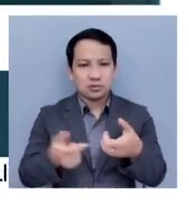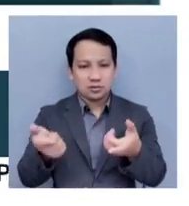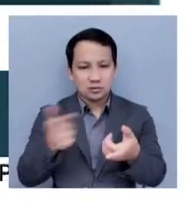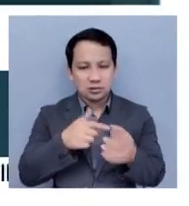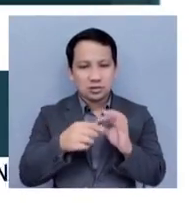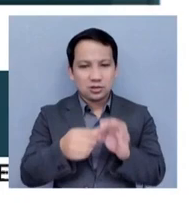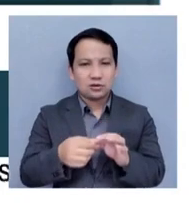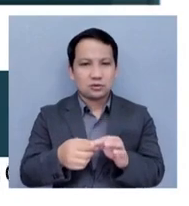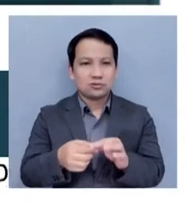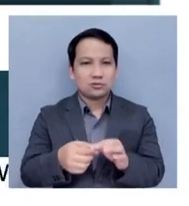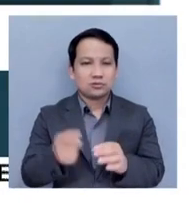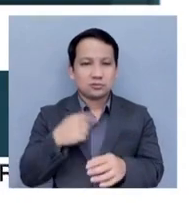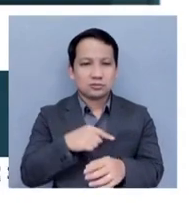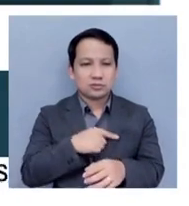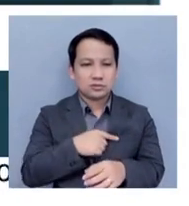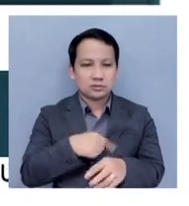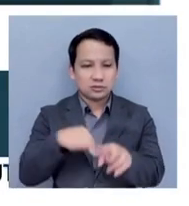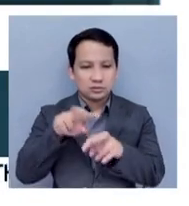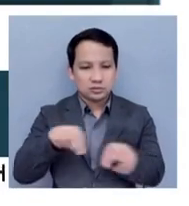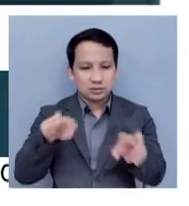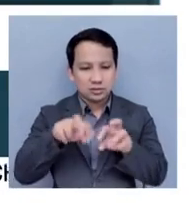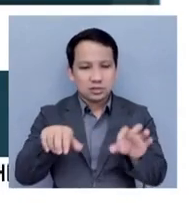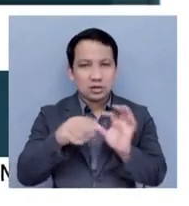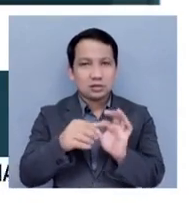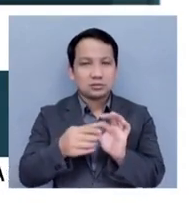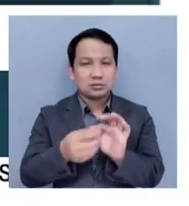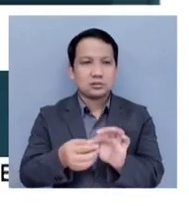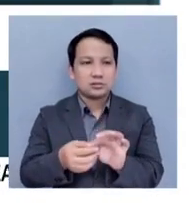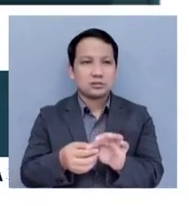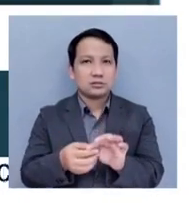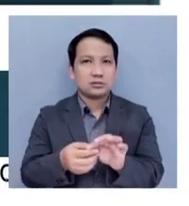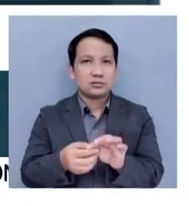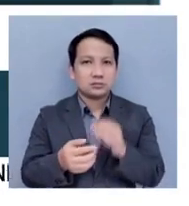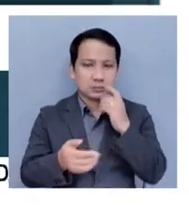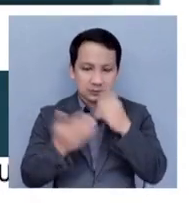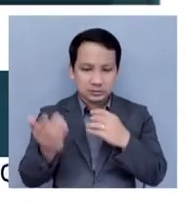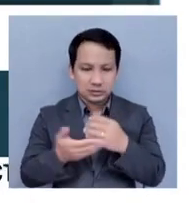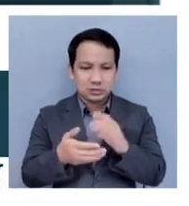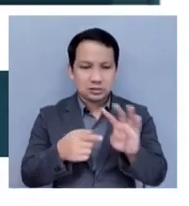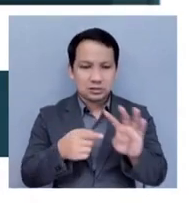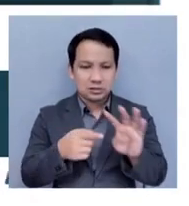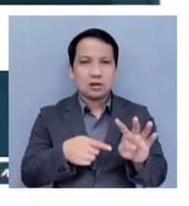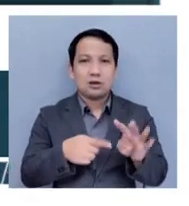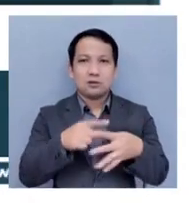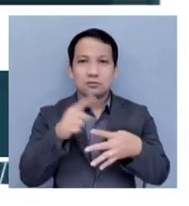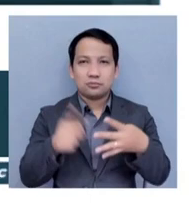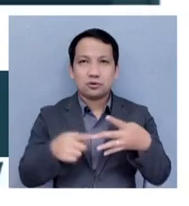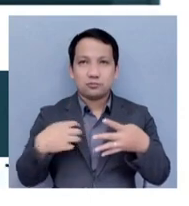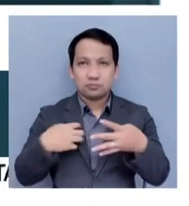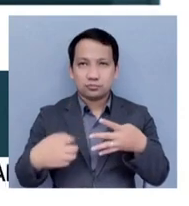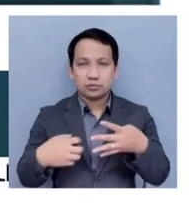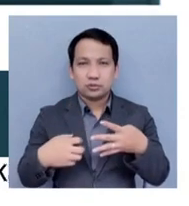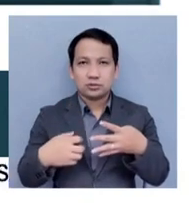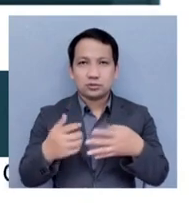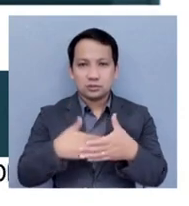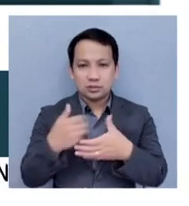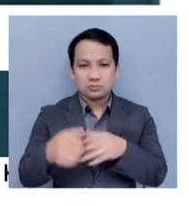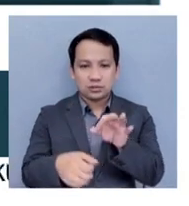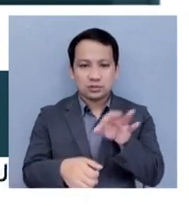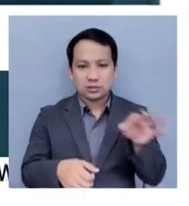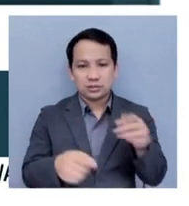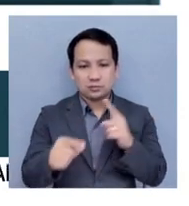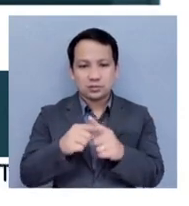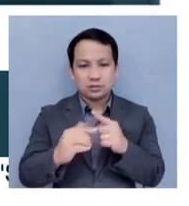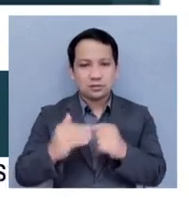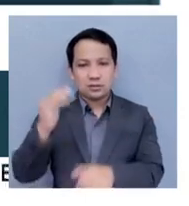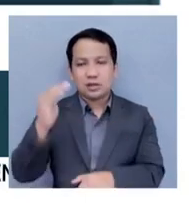are now investigating, or in fact, mulling charges on 4 police officials out of the 900 plus that they